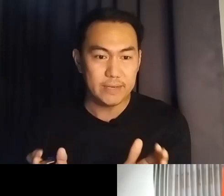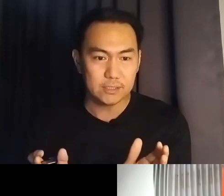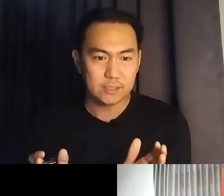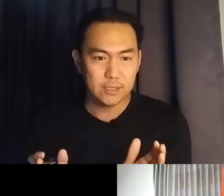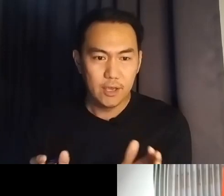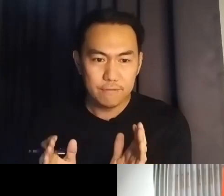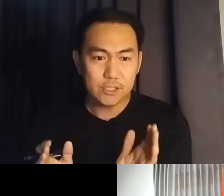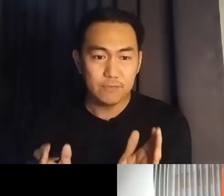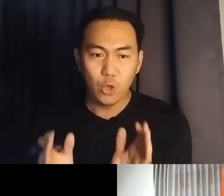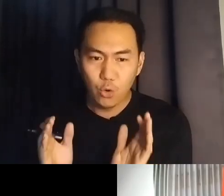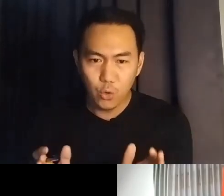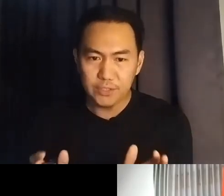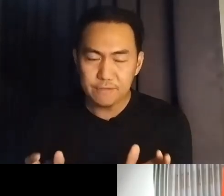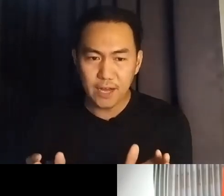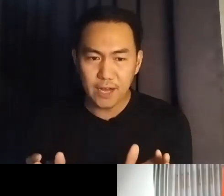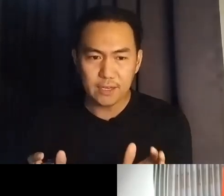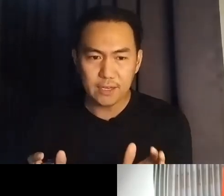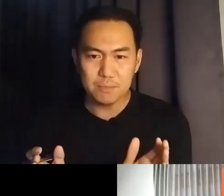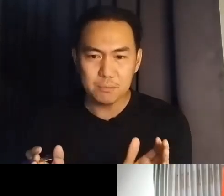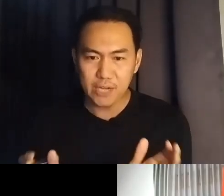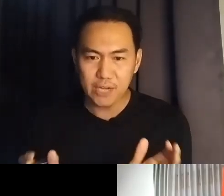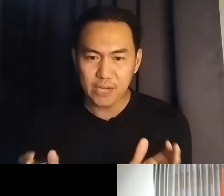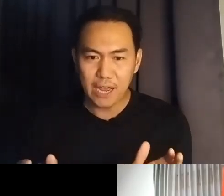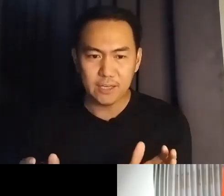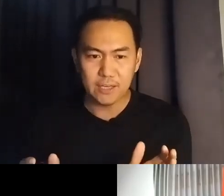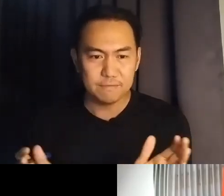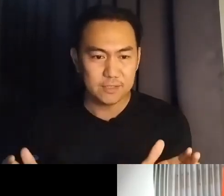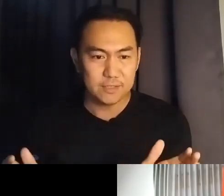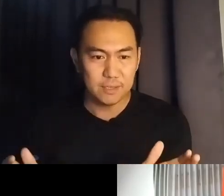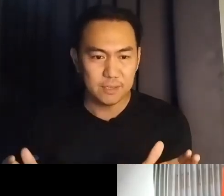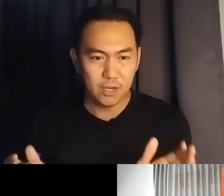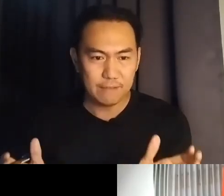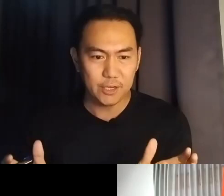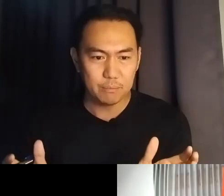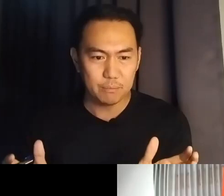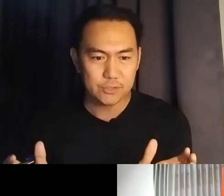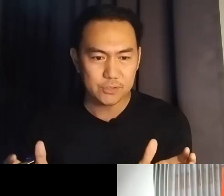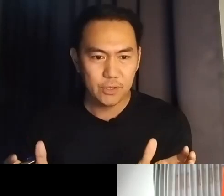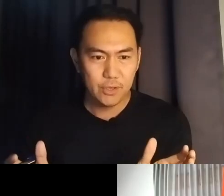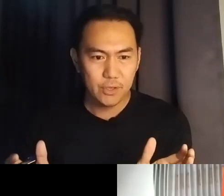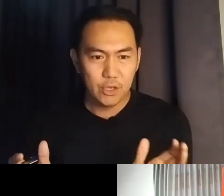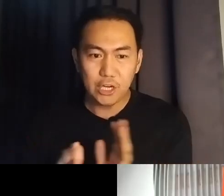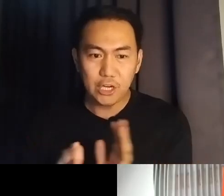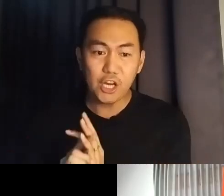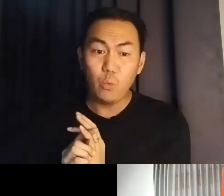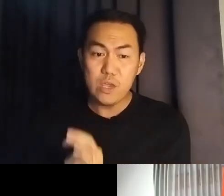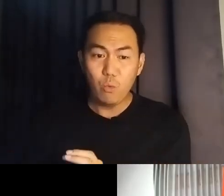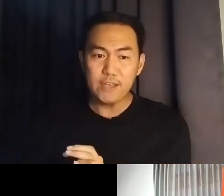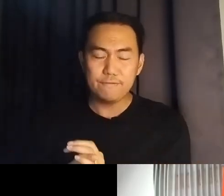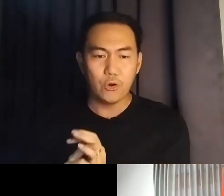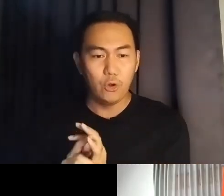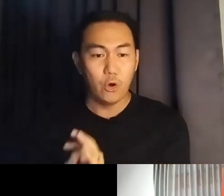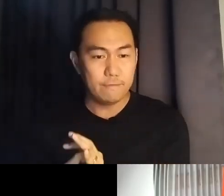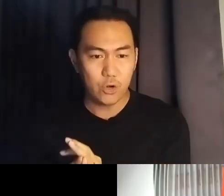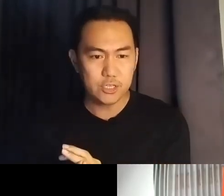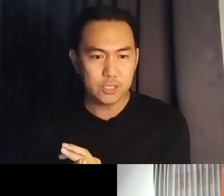victim is. First of all, who will define a victim of trafficking as a victim of trafficking in persons? Shall we wait